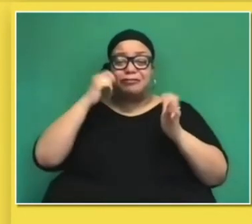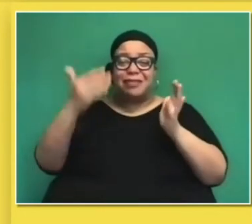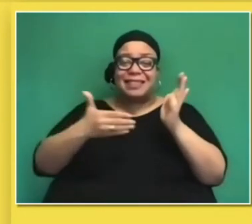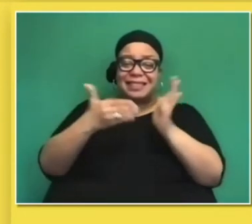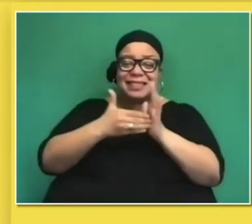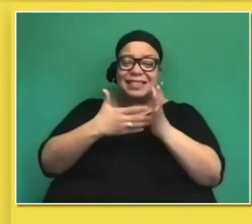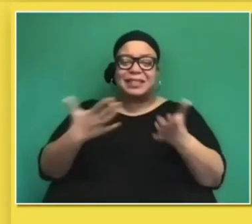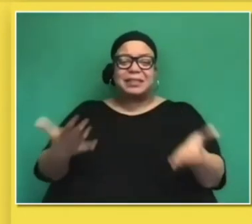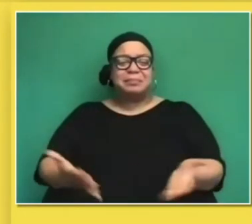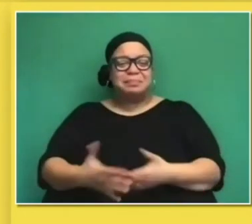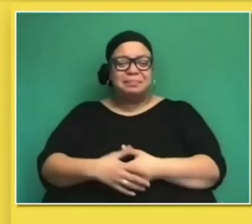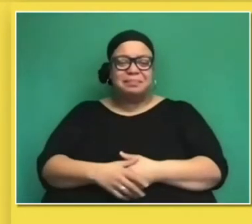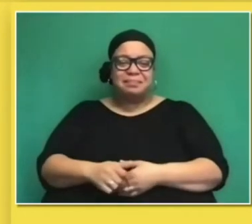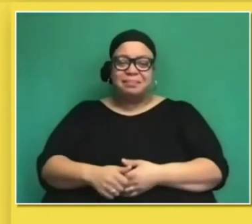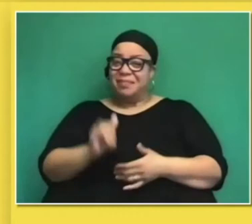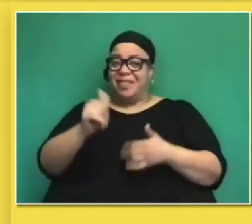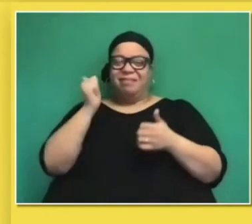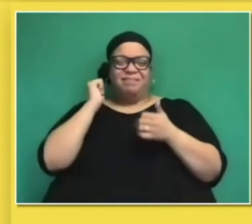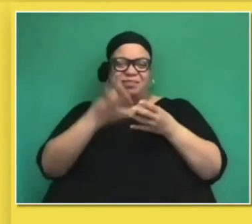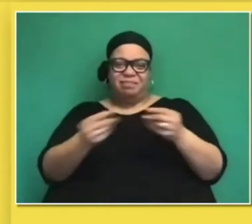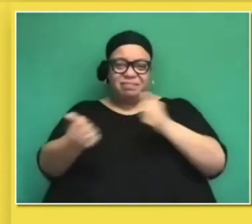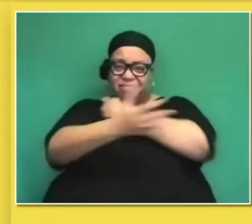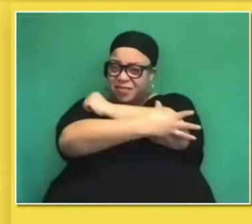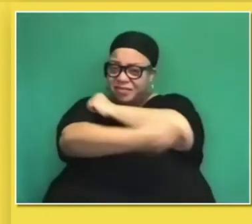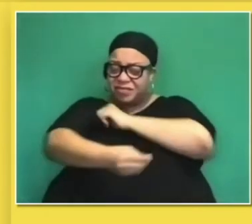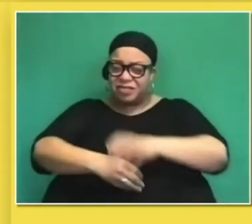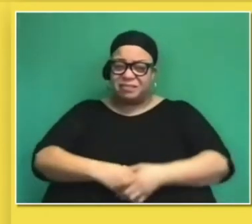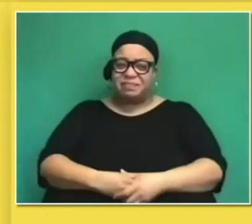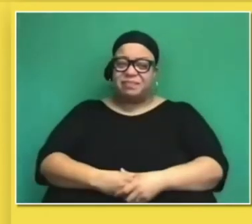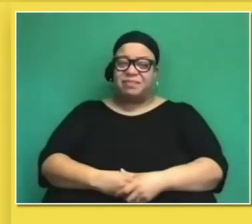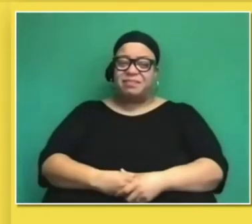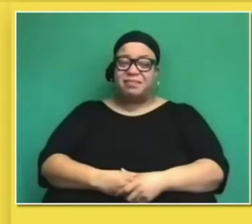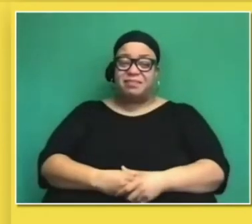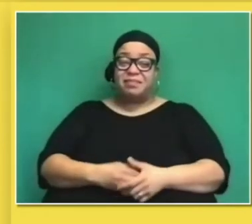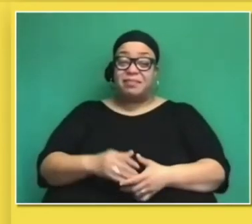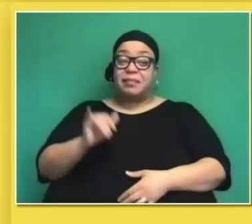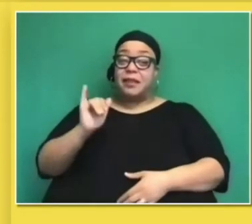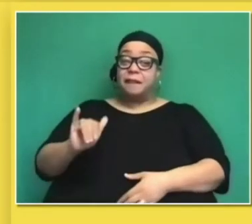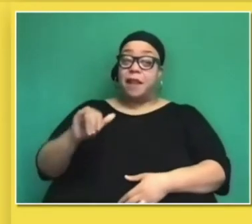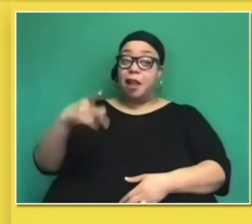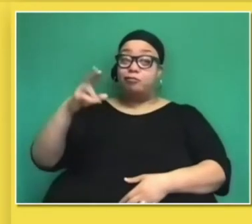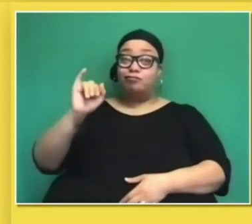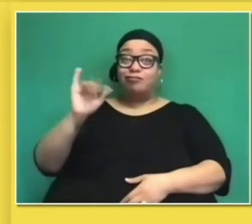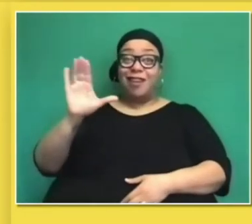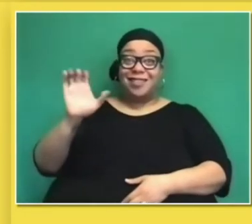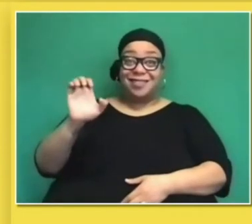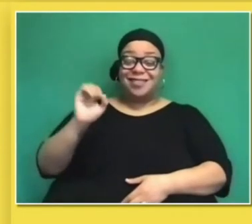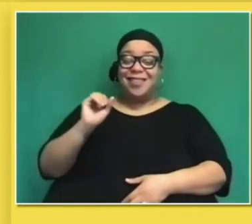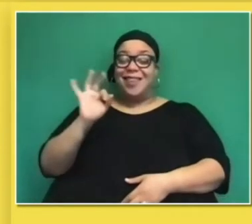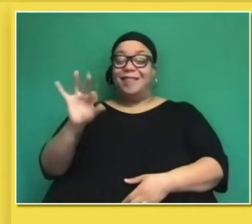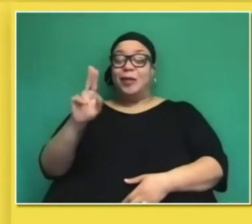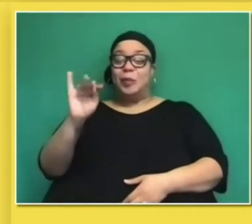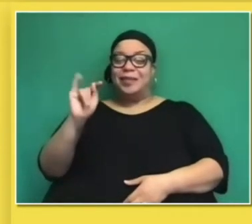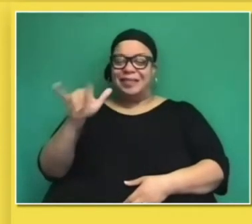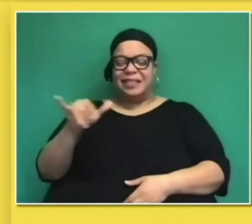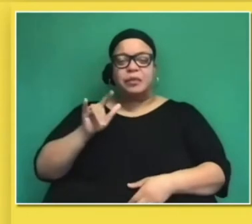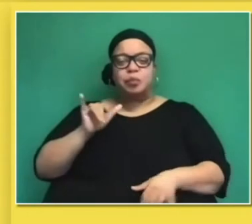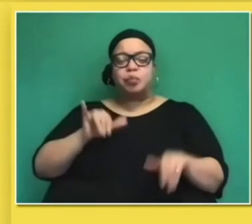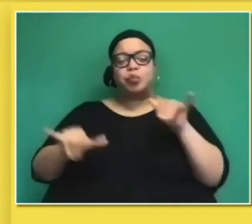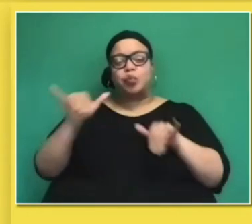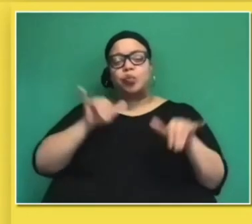price of the unity is not addressing the issue of poverty. In the face of this painful